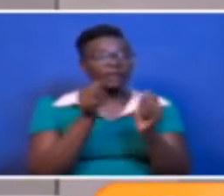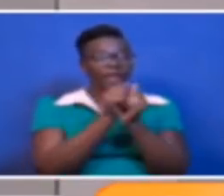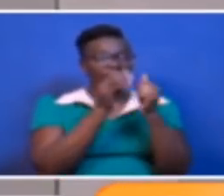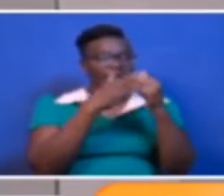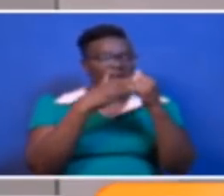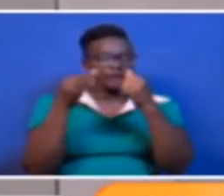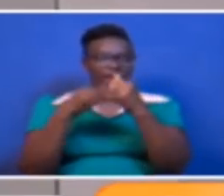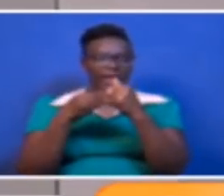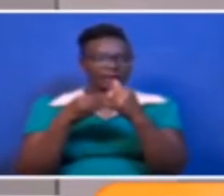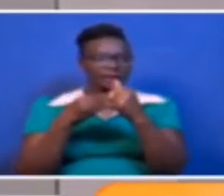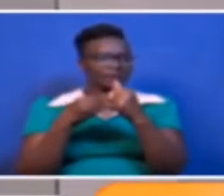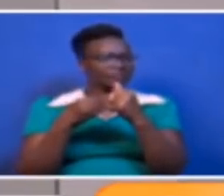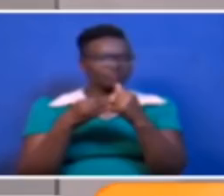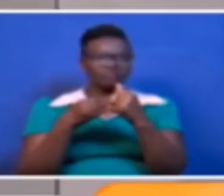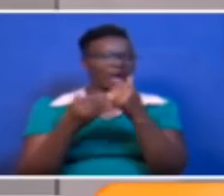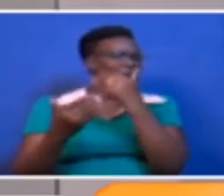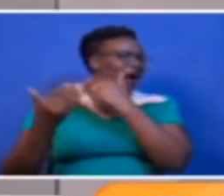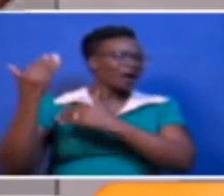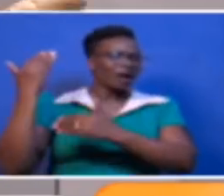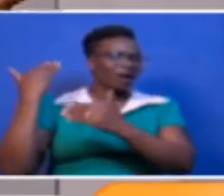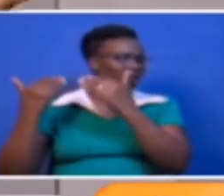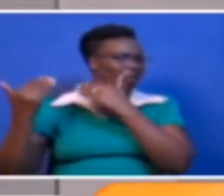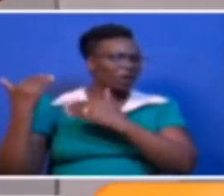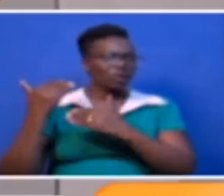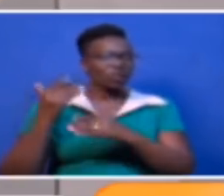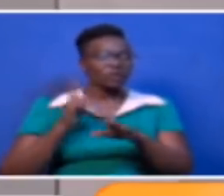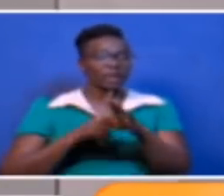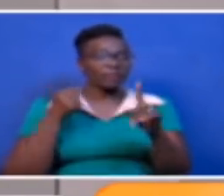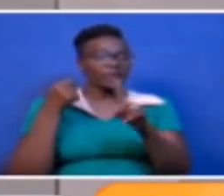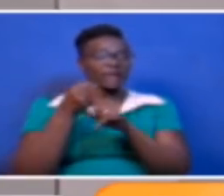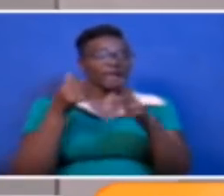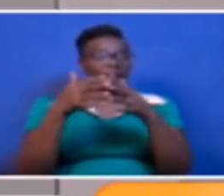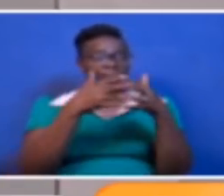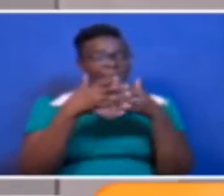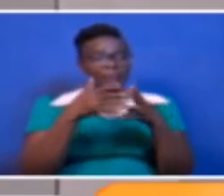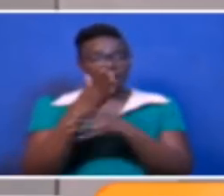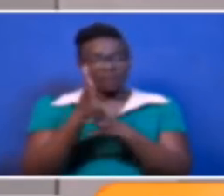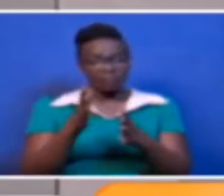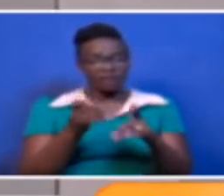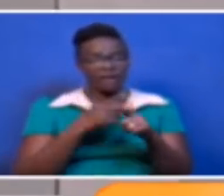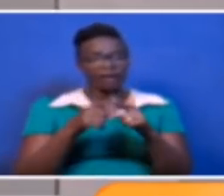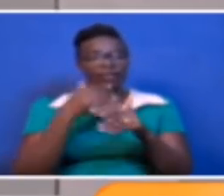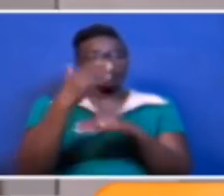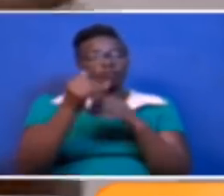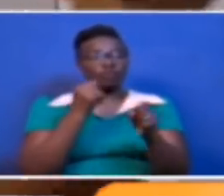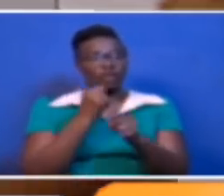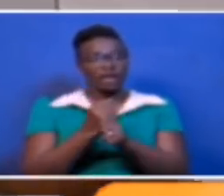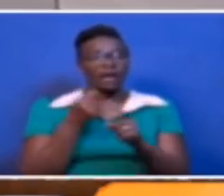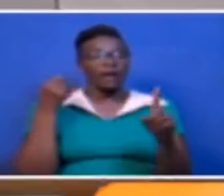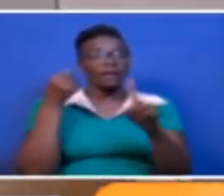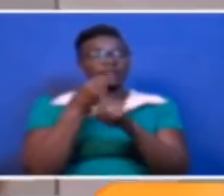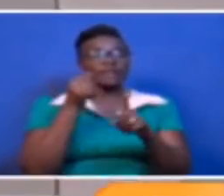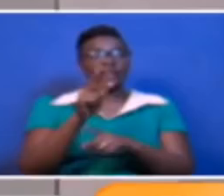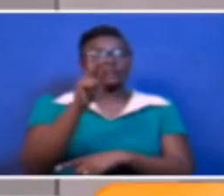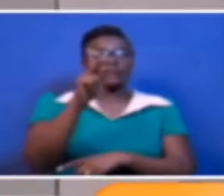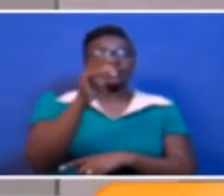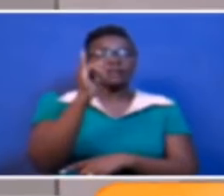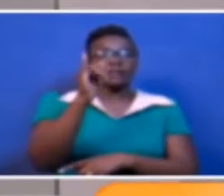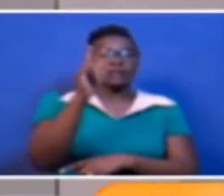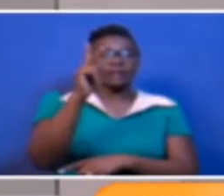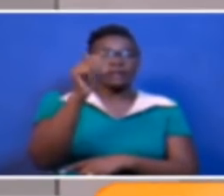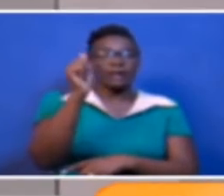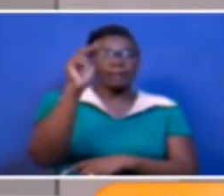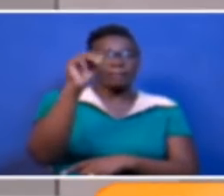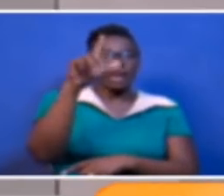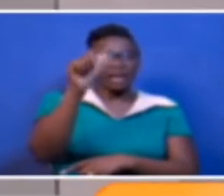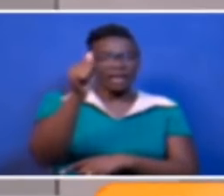attacked the US embassy here, mm-hmm. and then the following year when they attacked the Kikambala attack, mm-hmm.